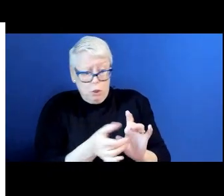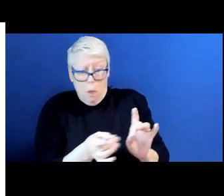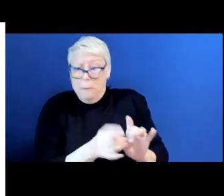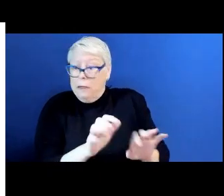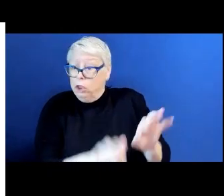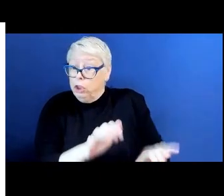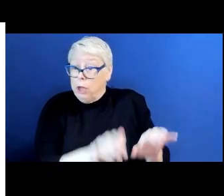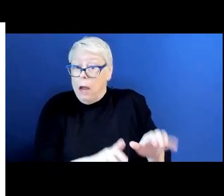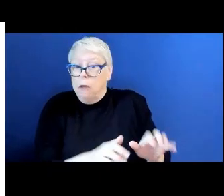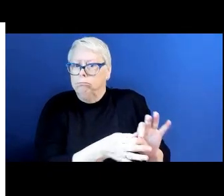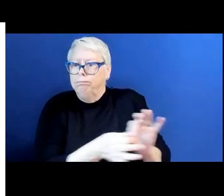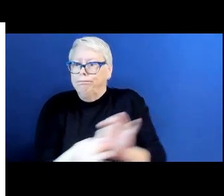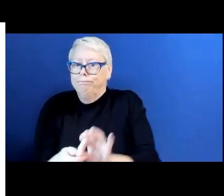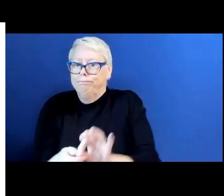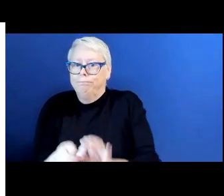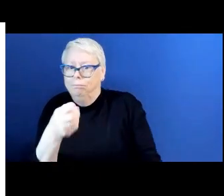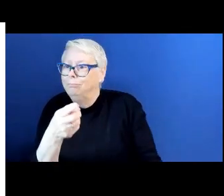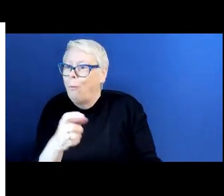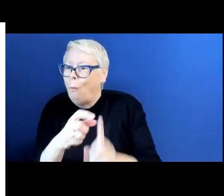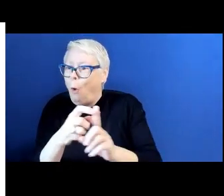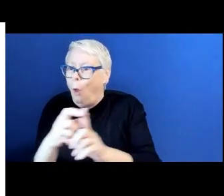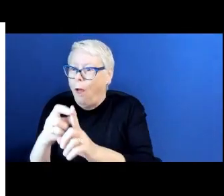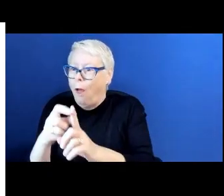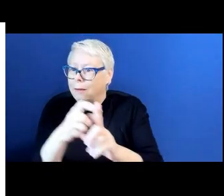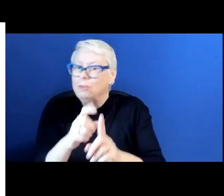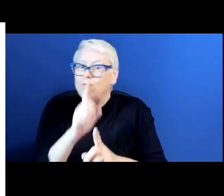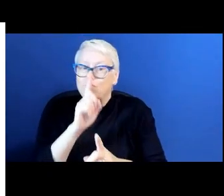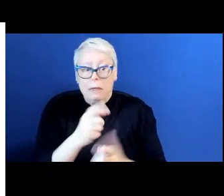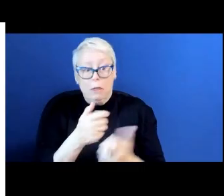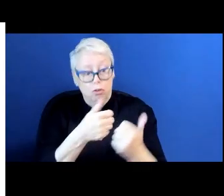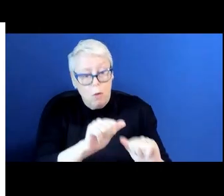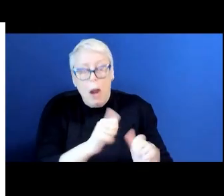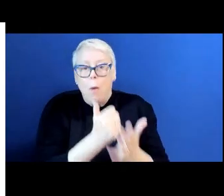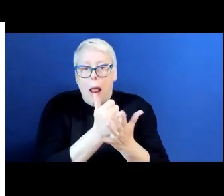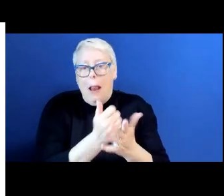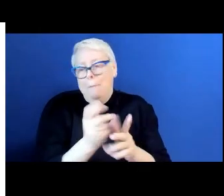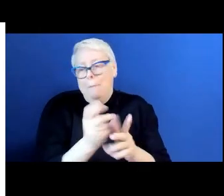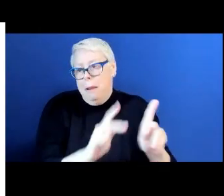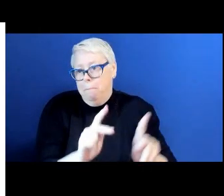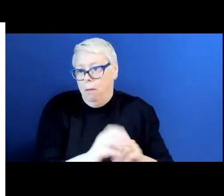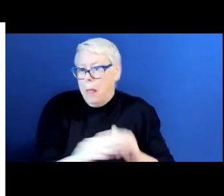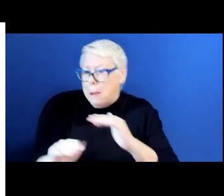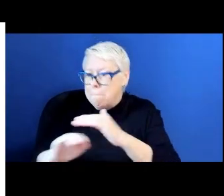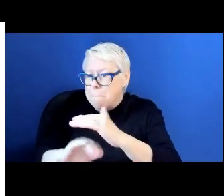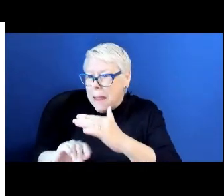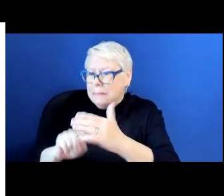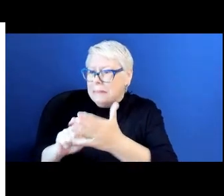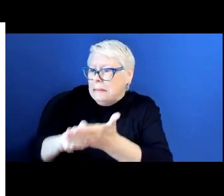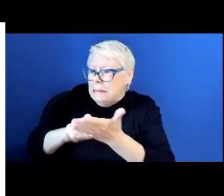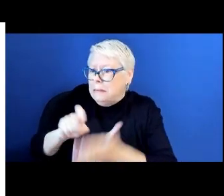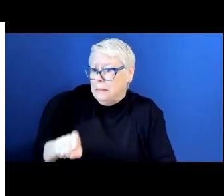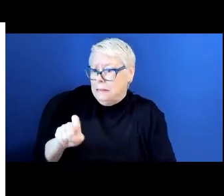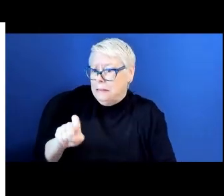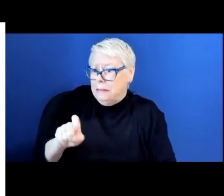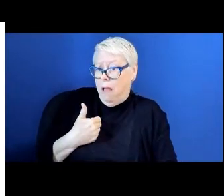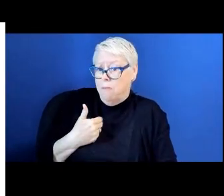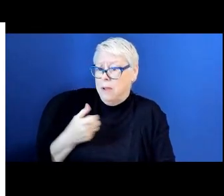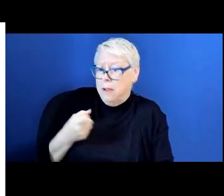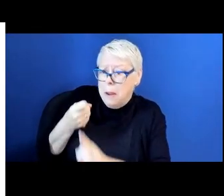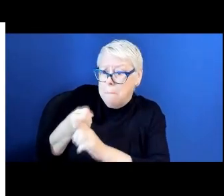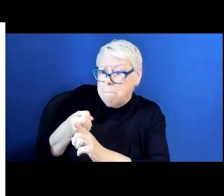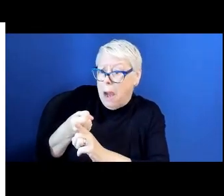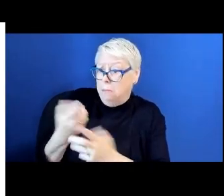We're trying to help people, and the basic needs that we're referring to here and the impact